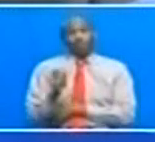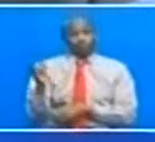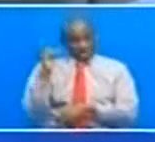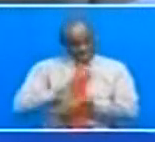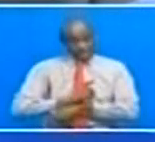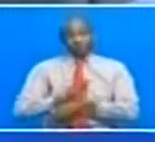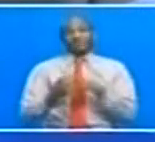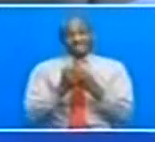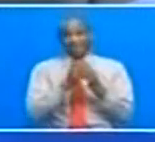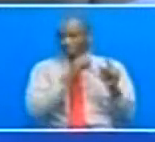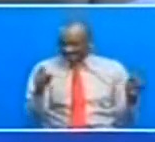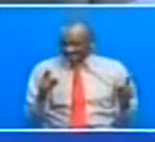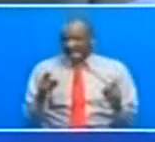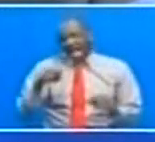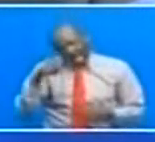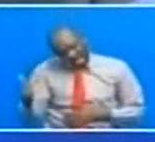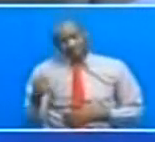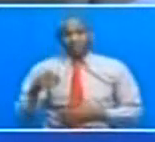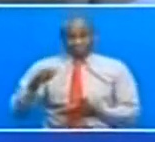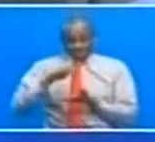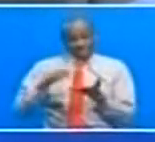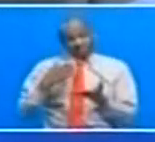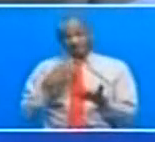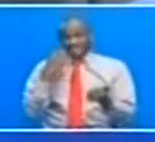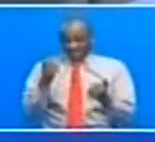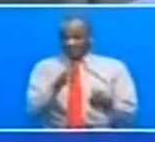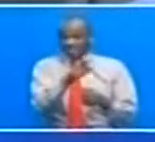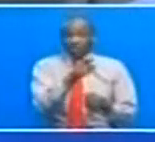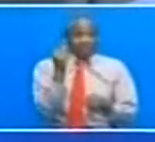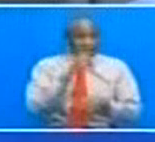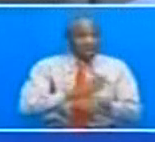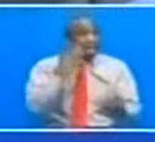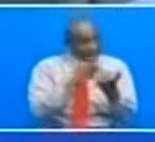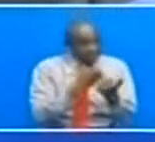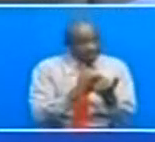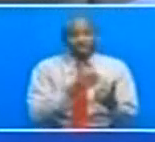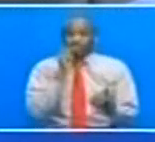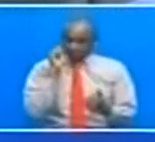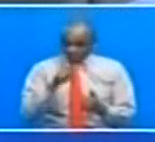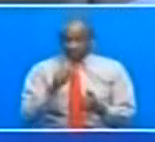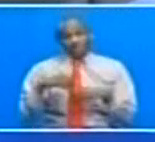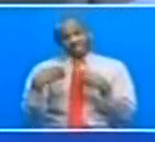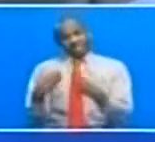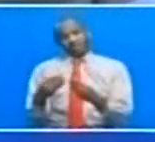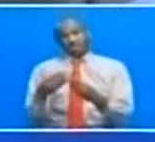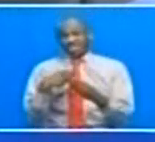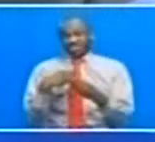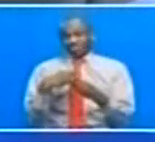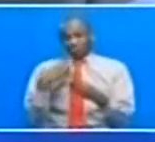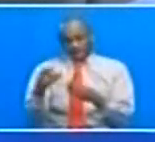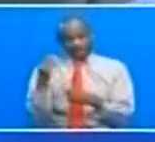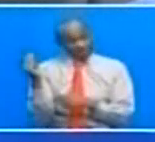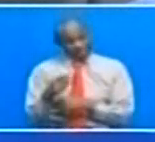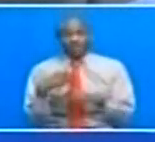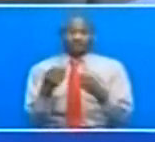old chick. But if they are those basic ones, it's so difficult. That's why we grow them and give them at a subsidized rate after